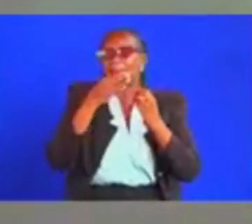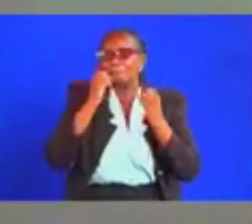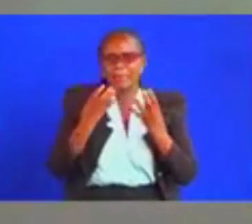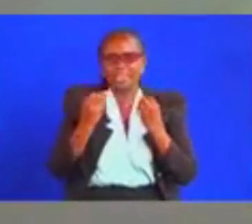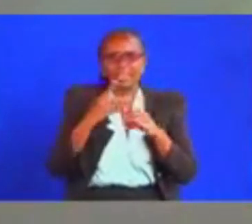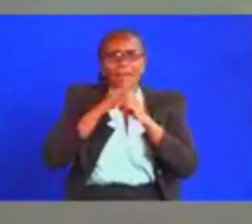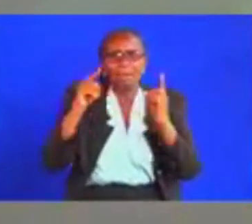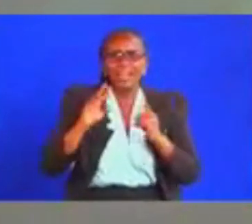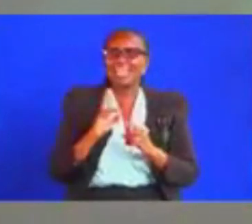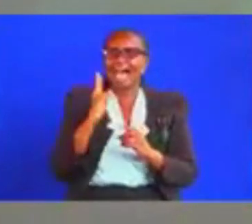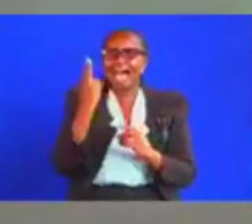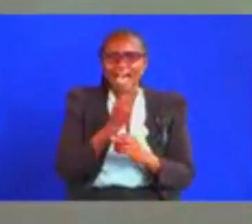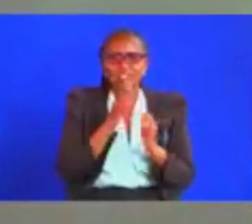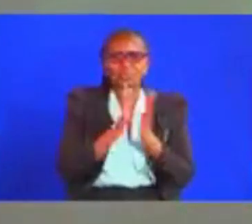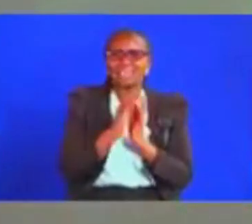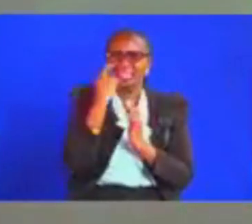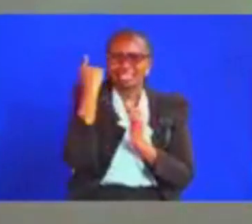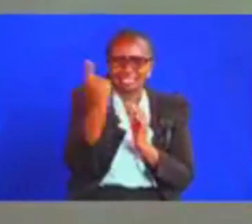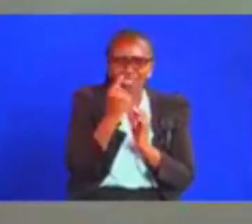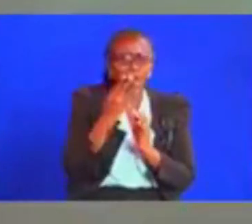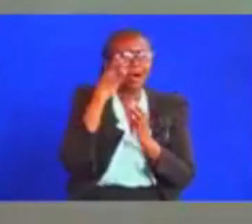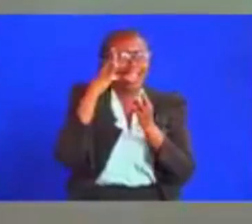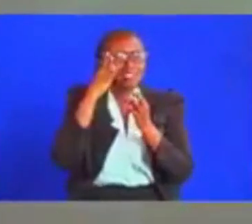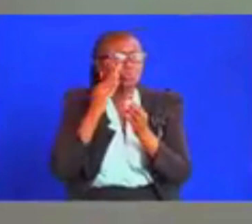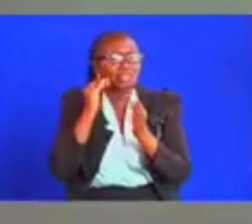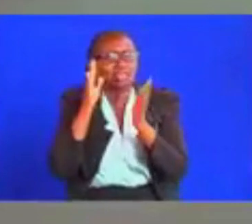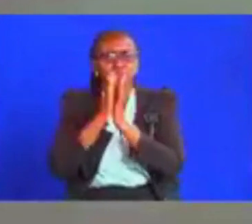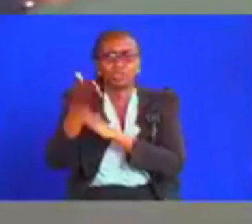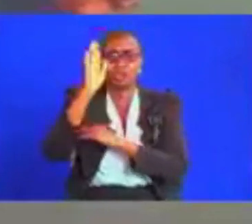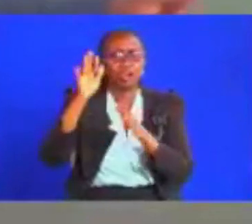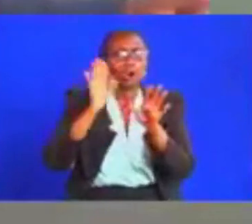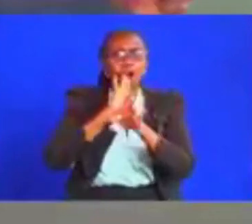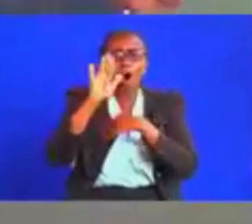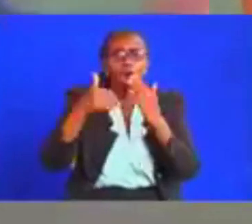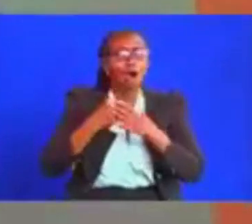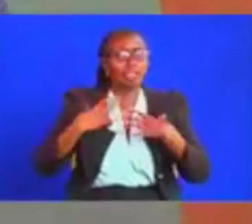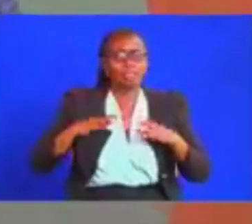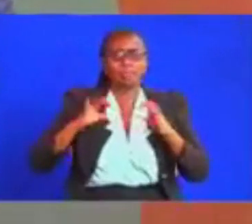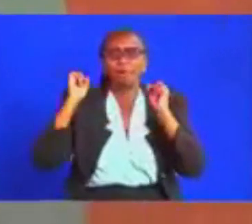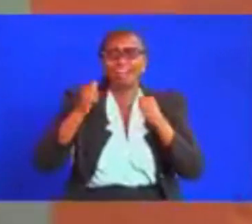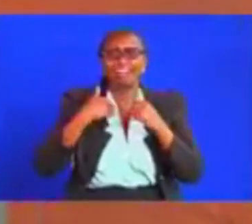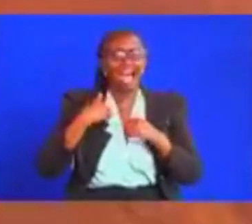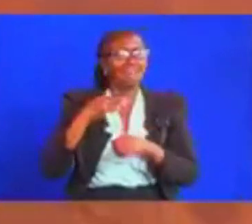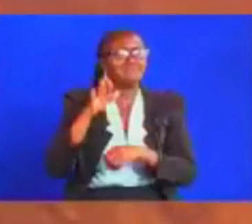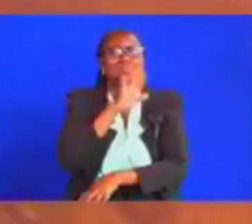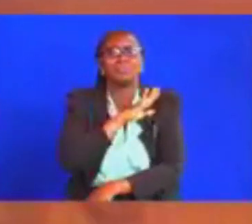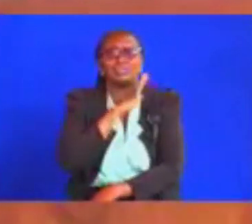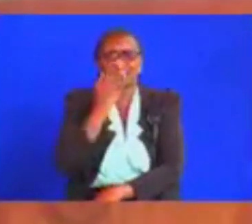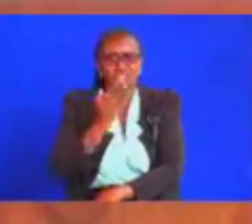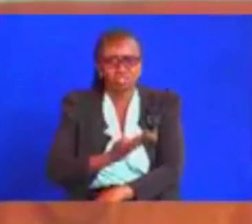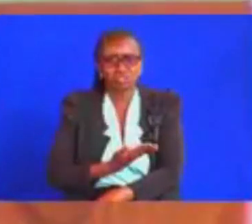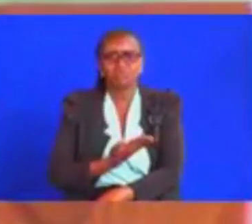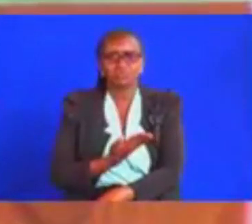the singular encounter of Jesus the Savior, everyone can have the potential.